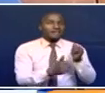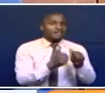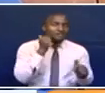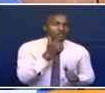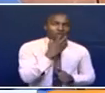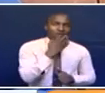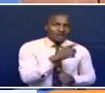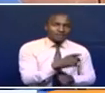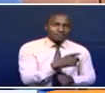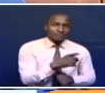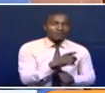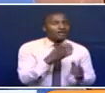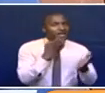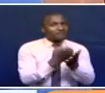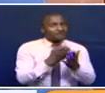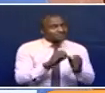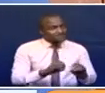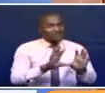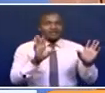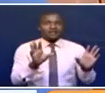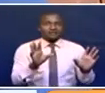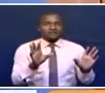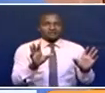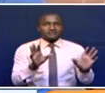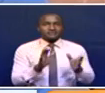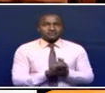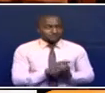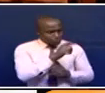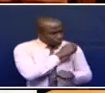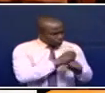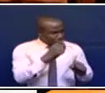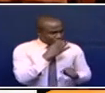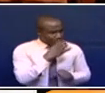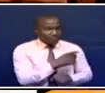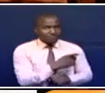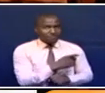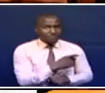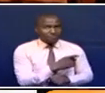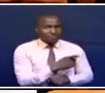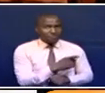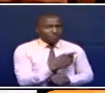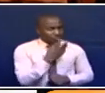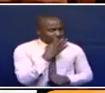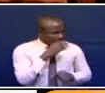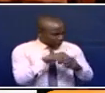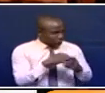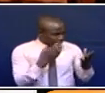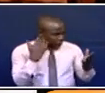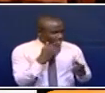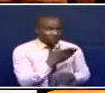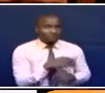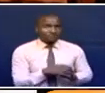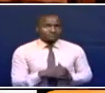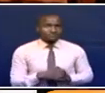ODM when all evidence pointed to it. You're union denying, with ODM? Yeah. Wiper ODM pact. Back